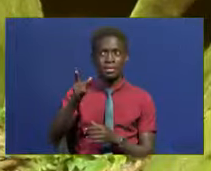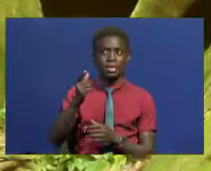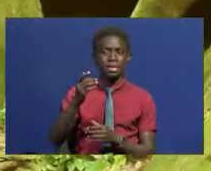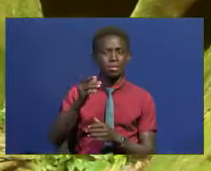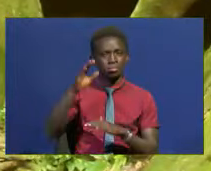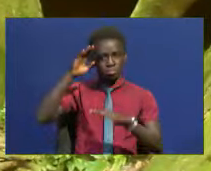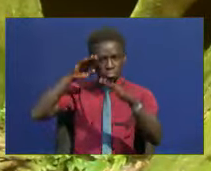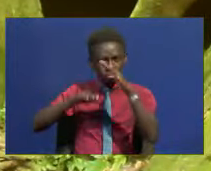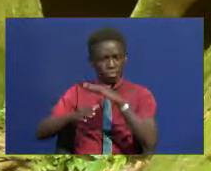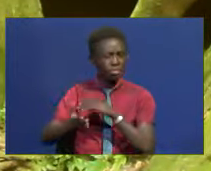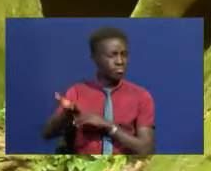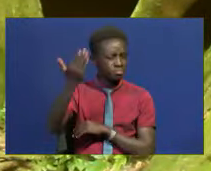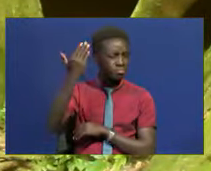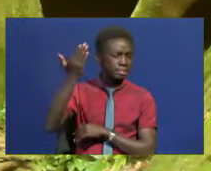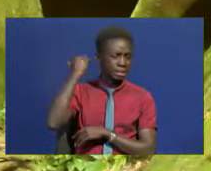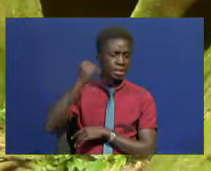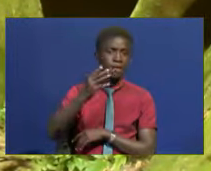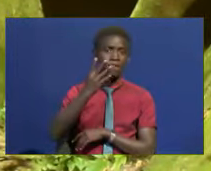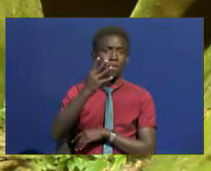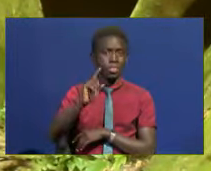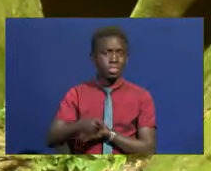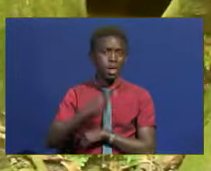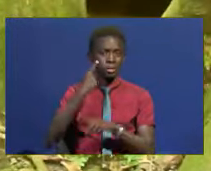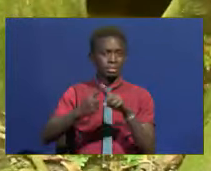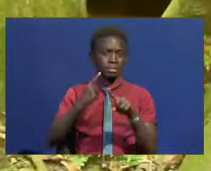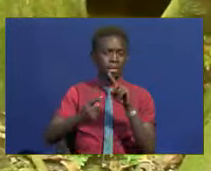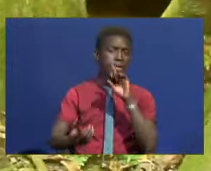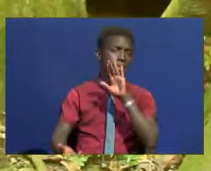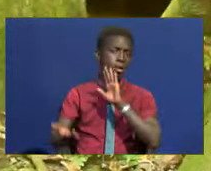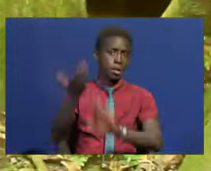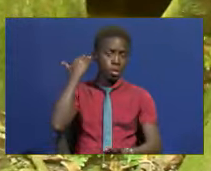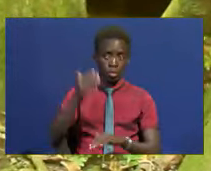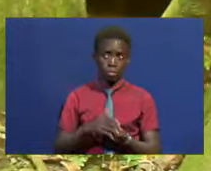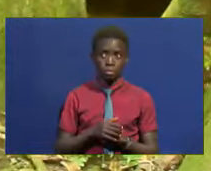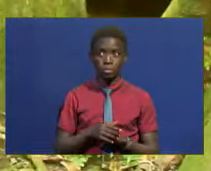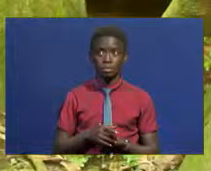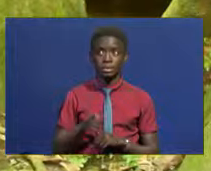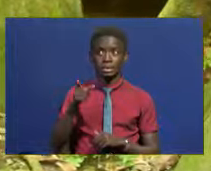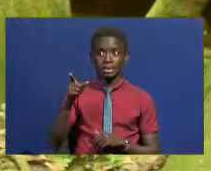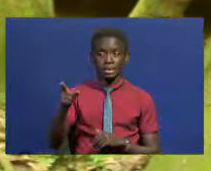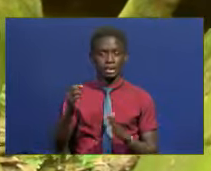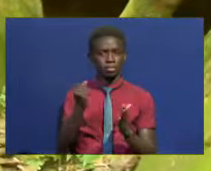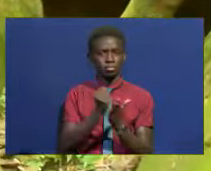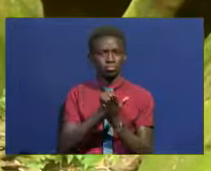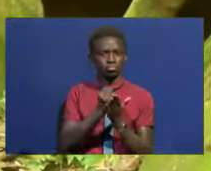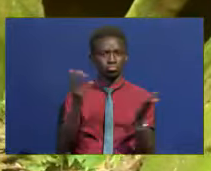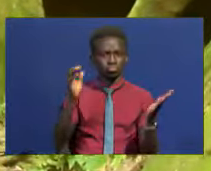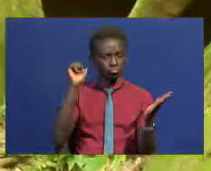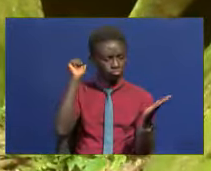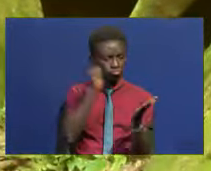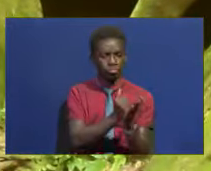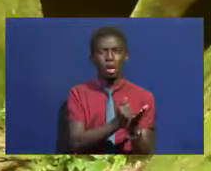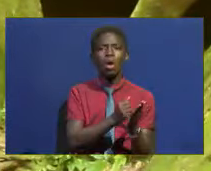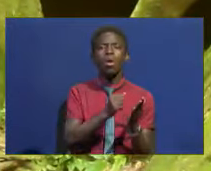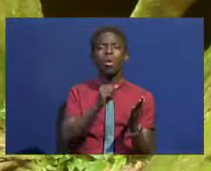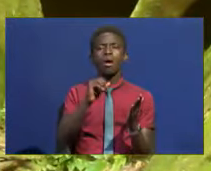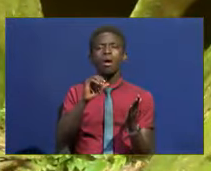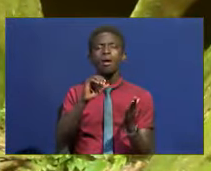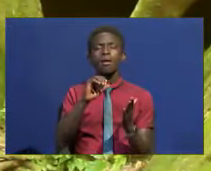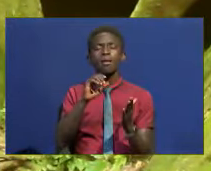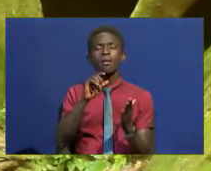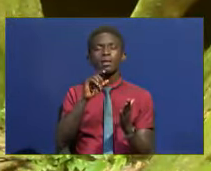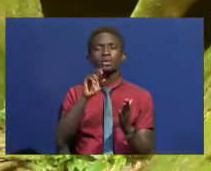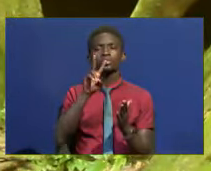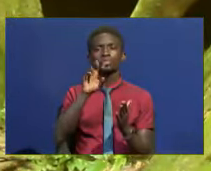on archaeological evidence. Kakapel National Monument was gazetted by the Kenyan government in 2004. Inside